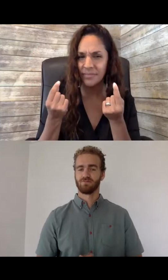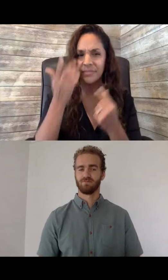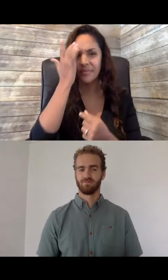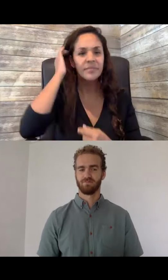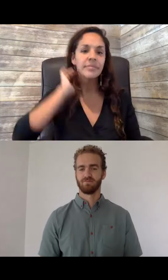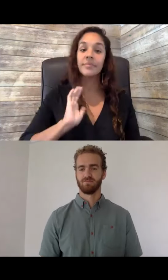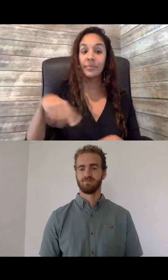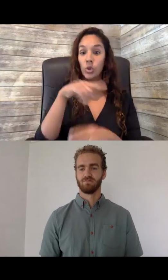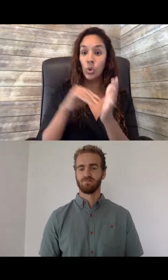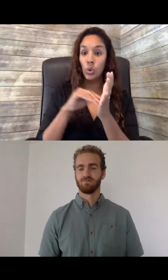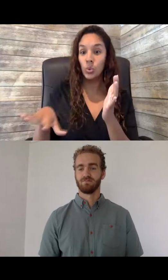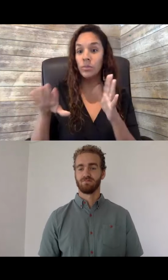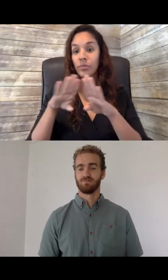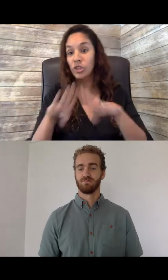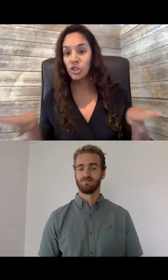The purpose of inclusivity,